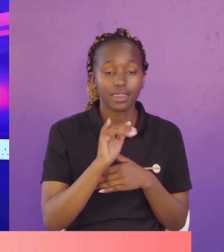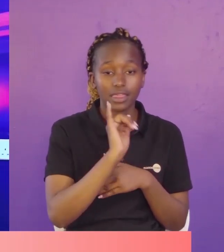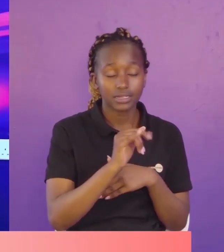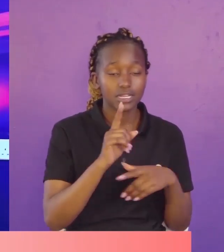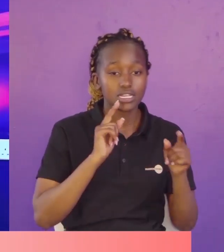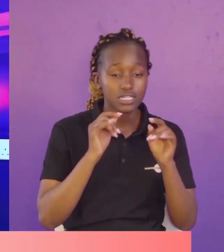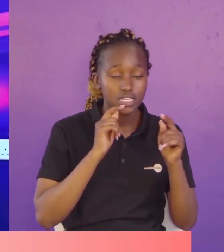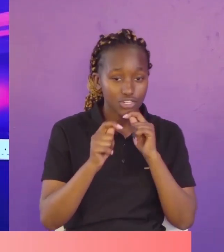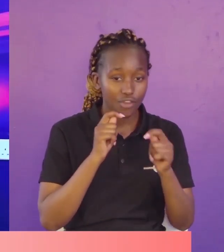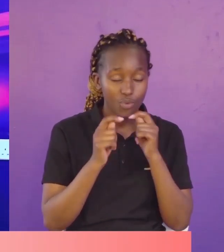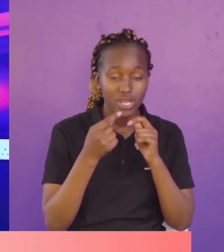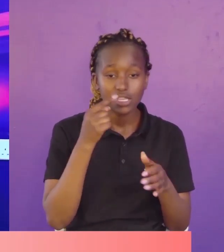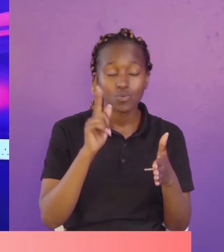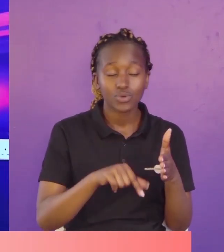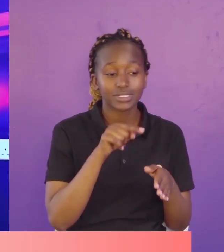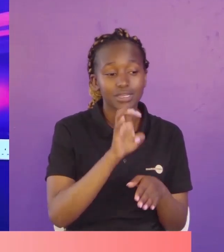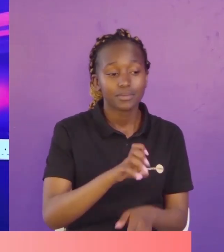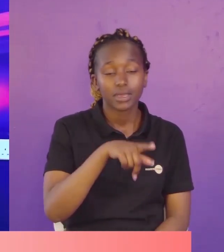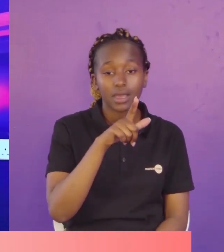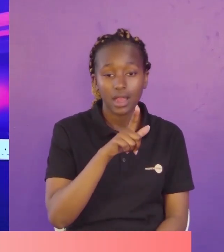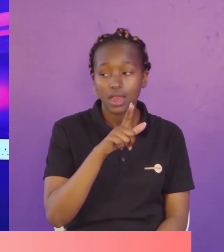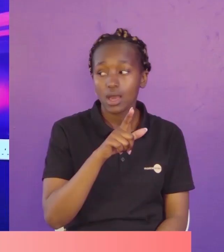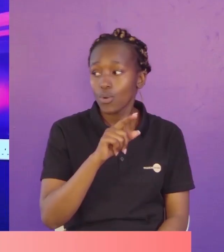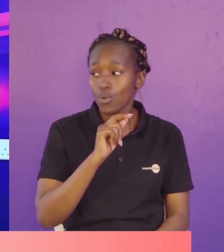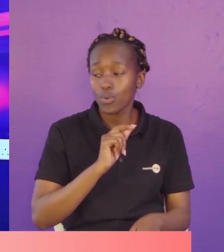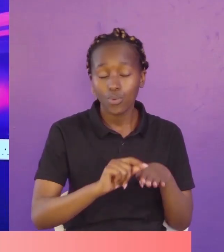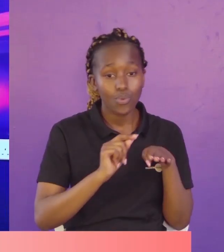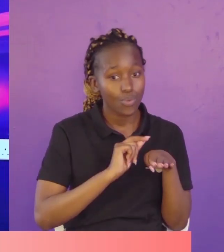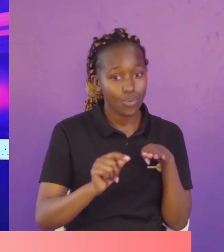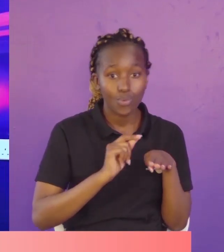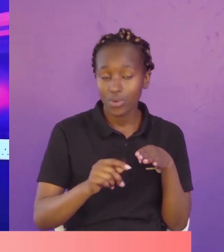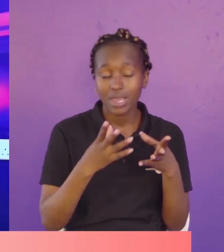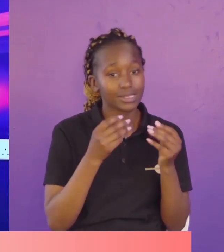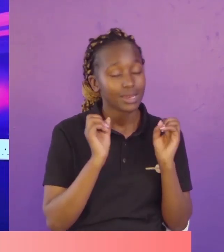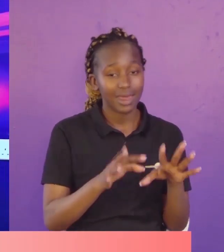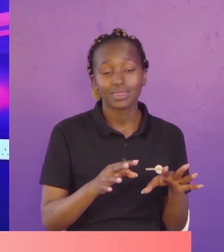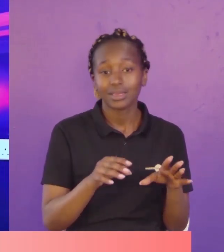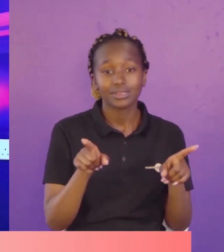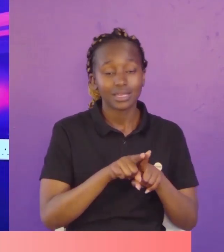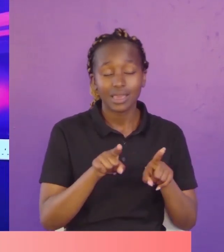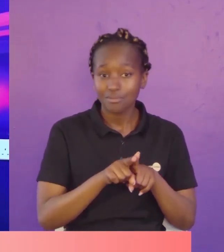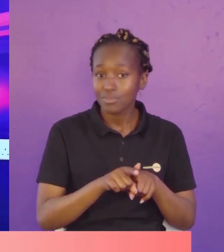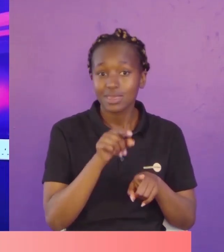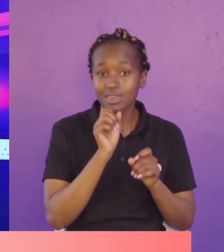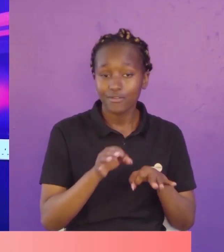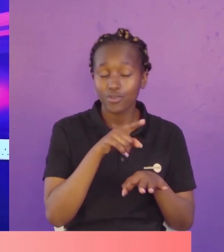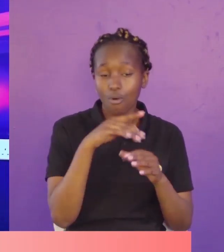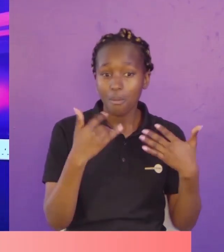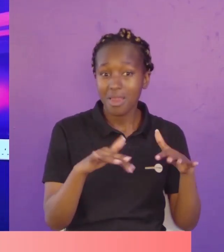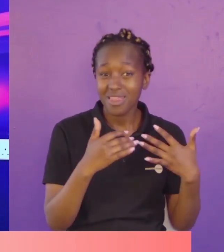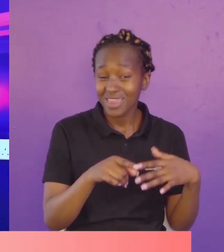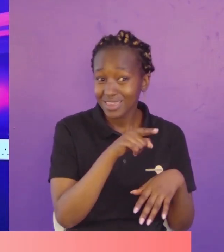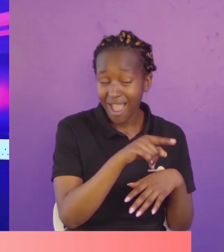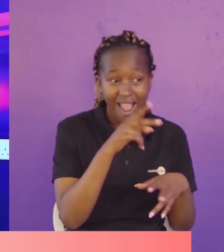the EPL has a lot of intensity. Yeah. And the EPL is the hardest league to play in the world. So here in